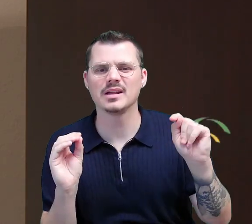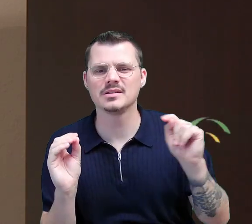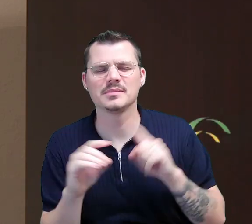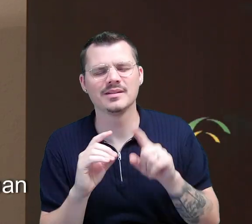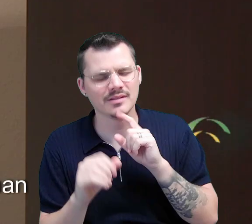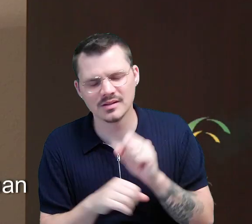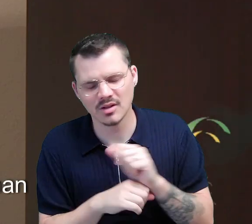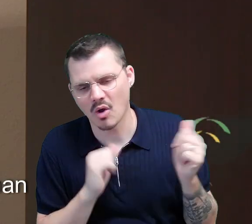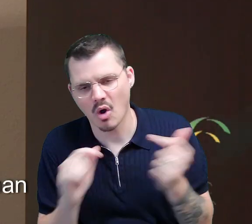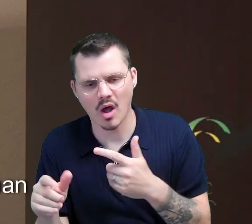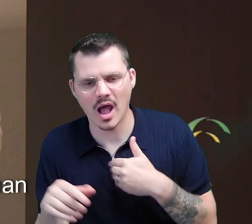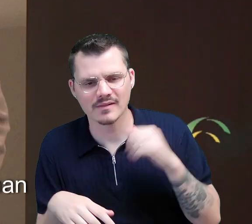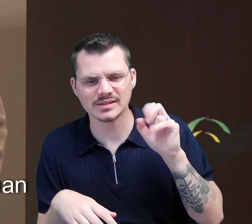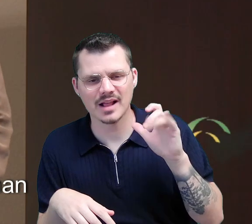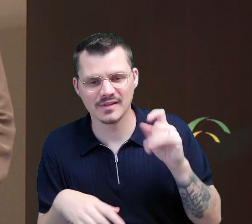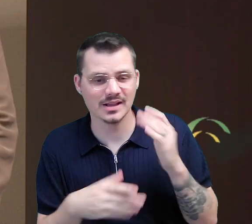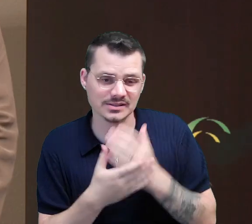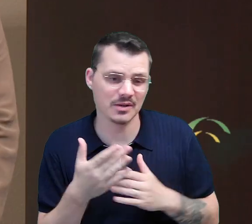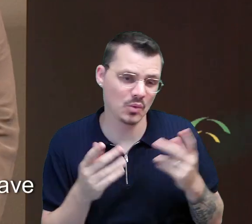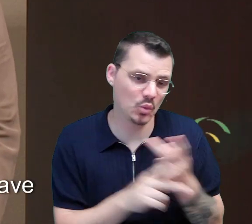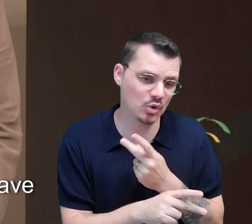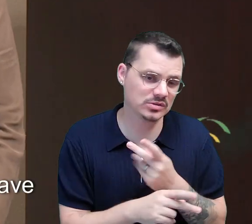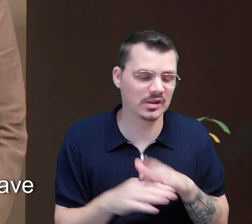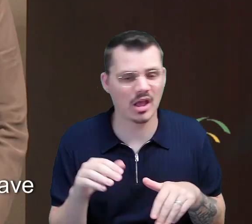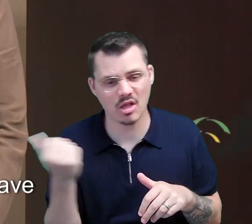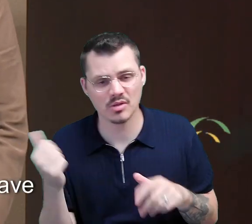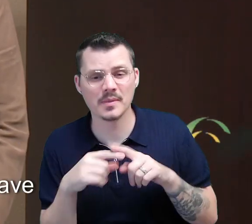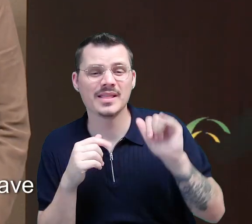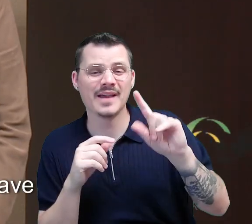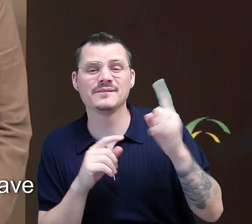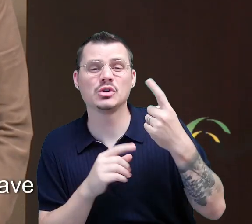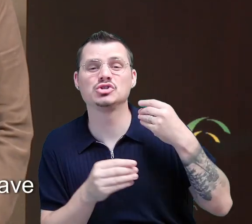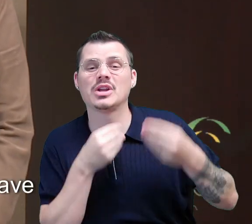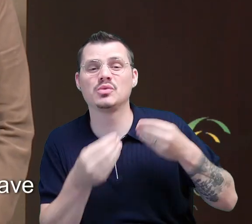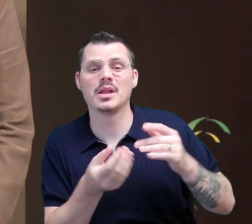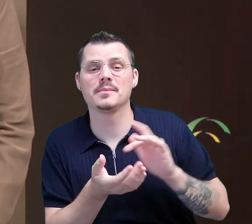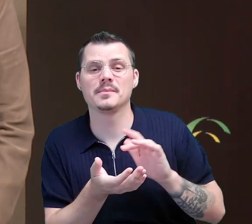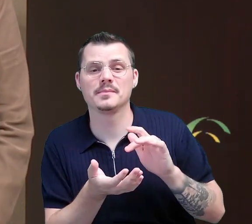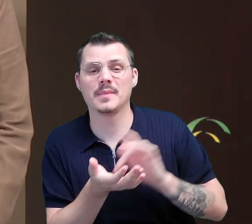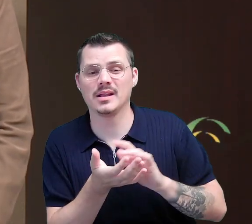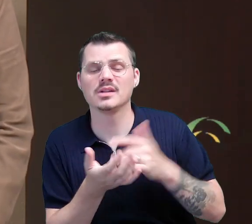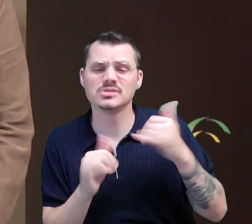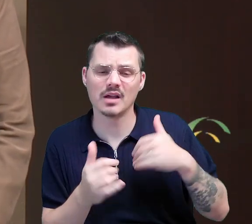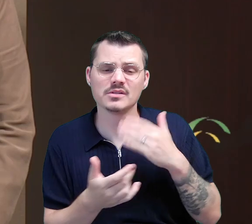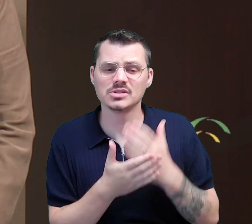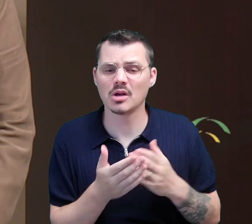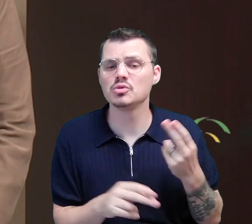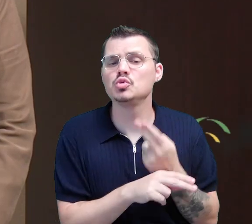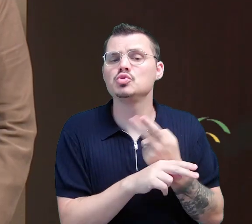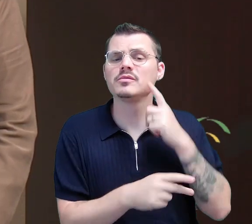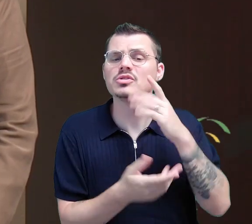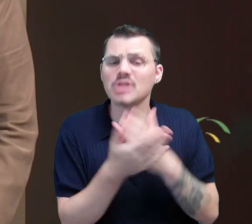they all have side effects, some worse than others. The first generation medicines still have some utility for some